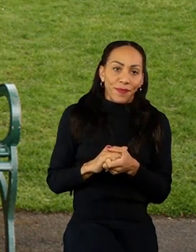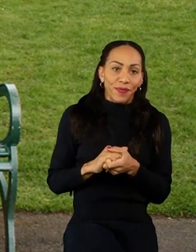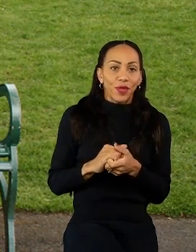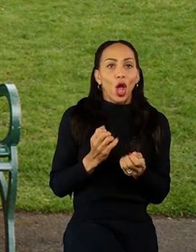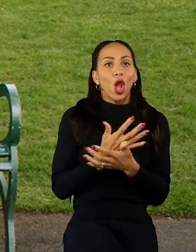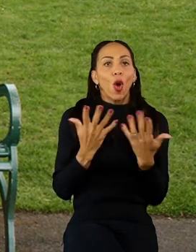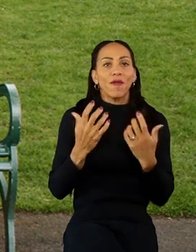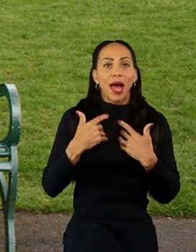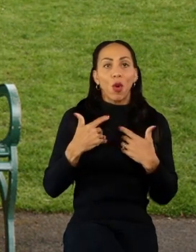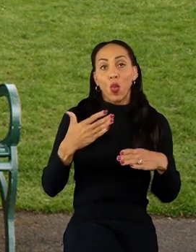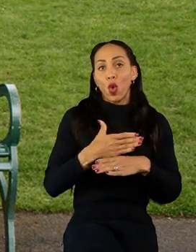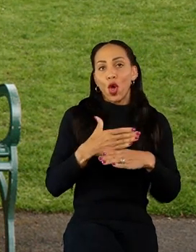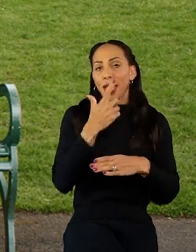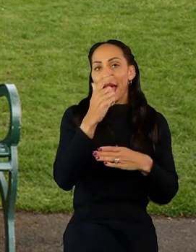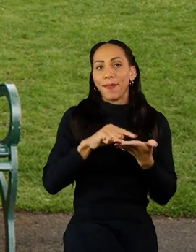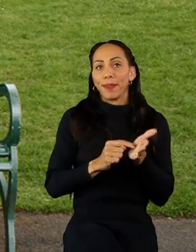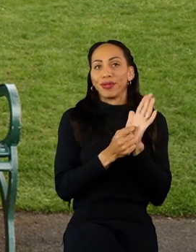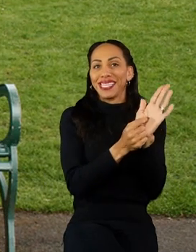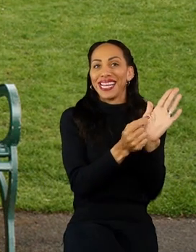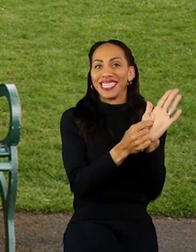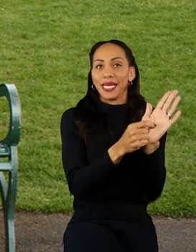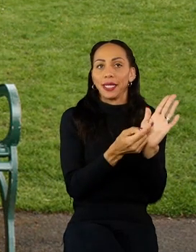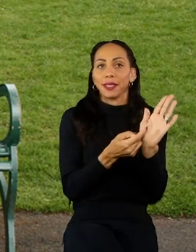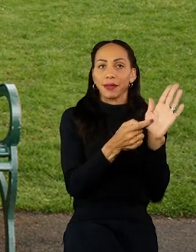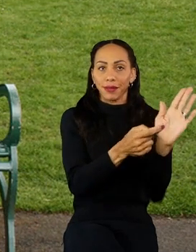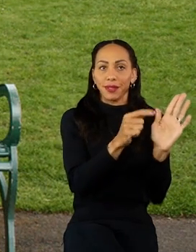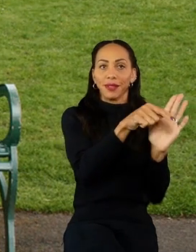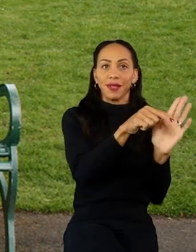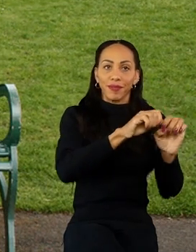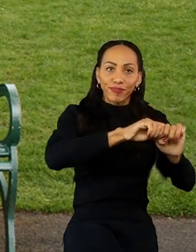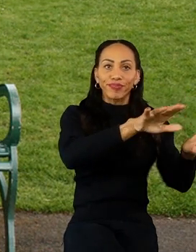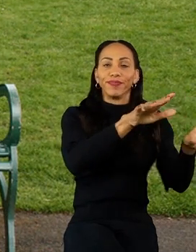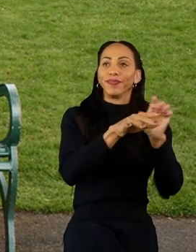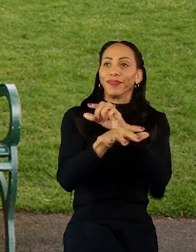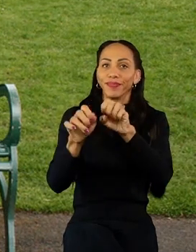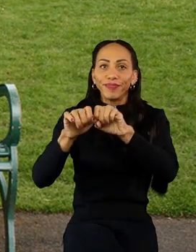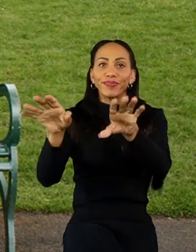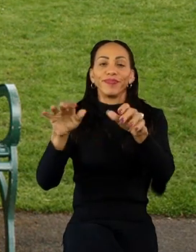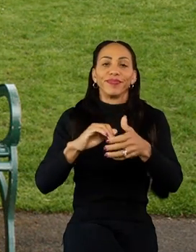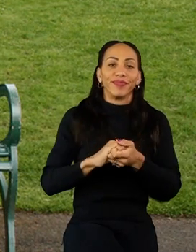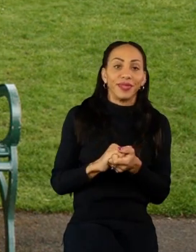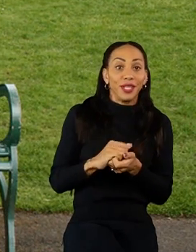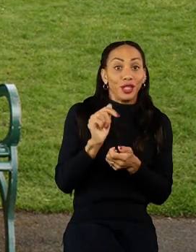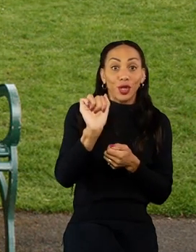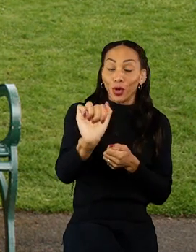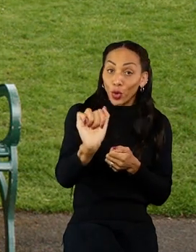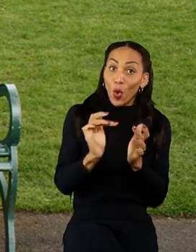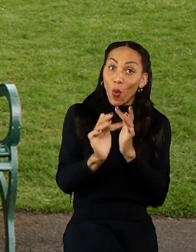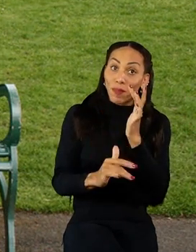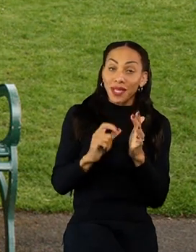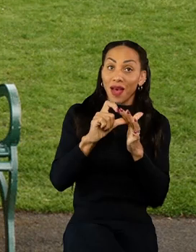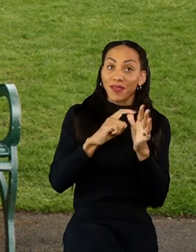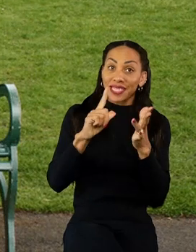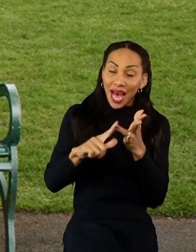December time. A lot of the outputs that we've created can be sort of presented in that context and for that kind of dissemination and